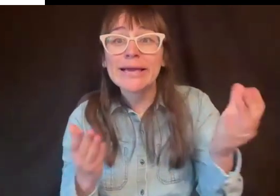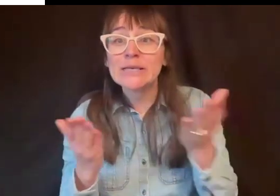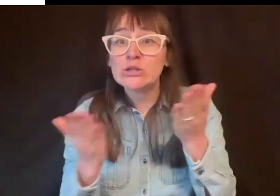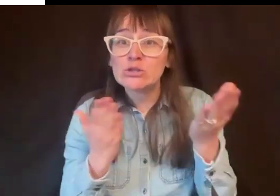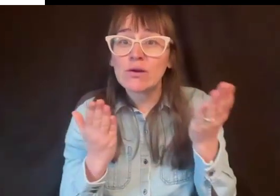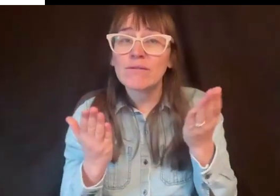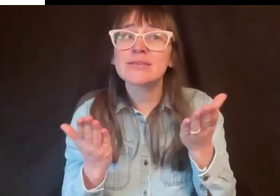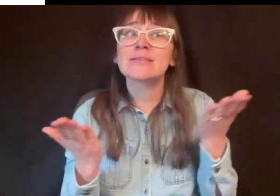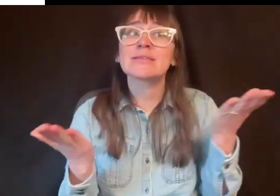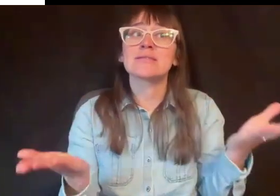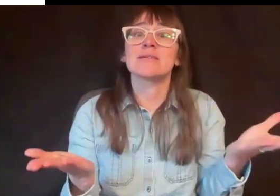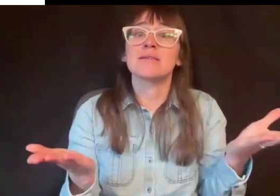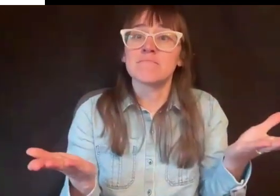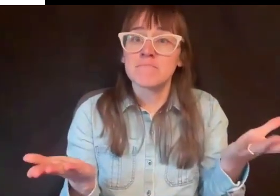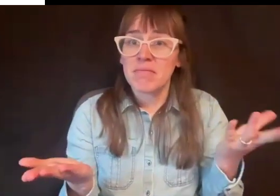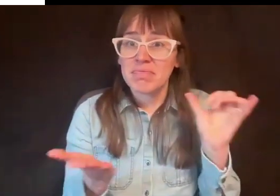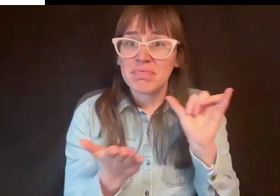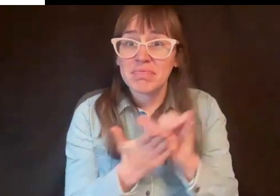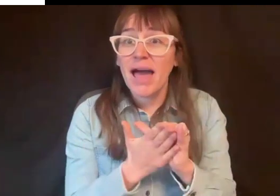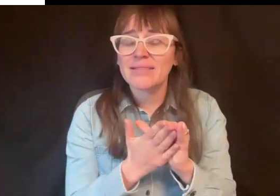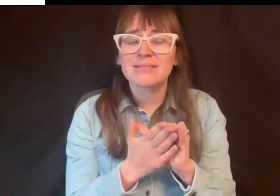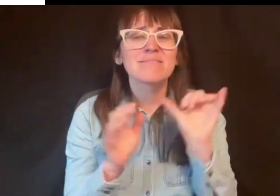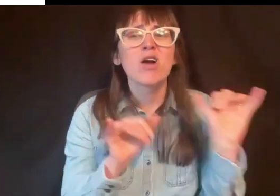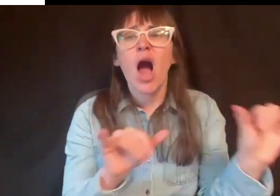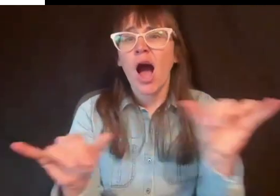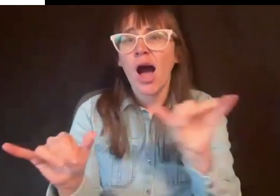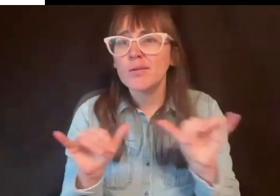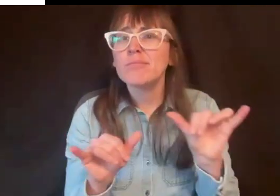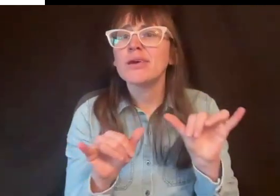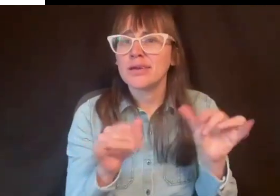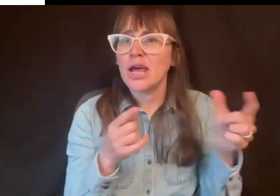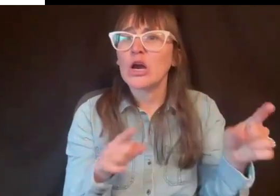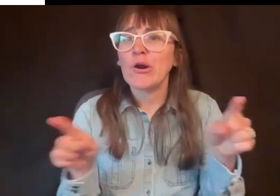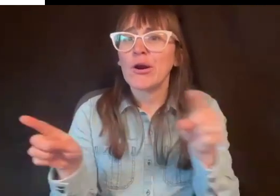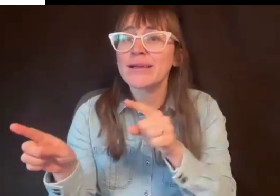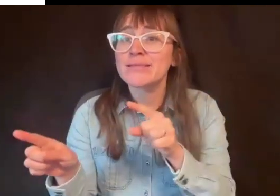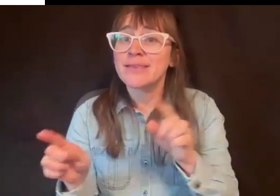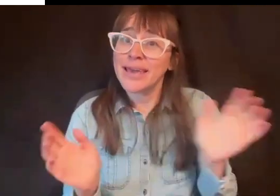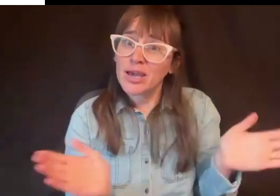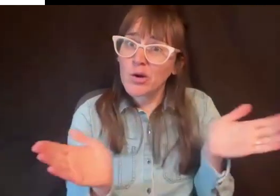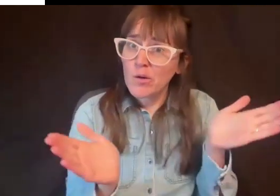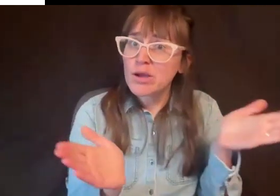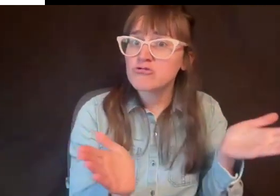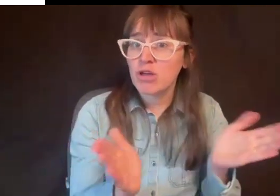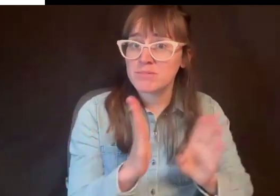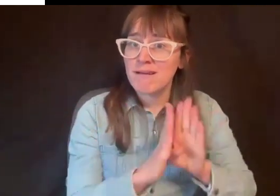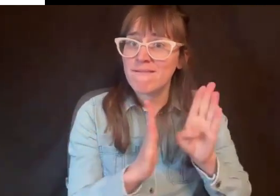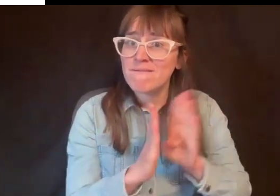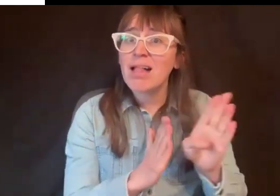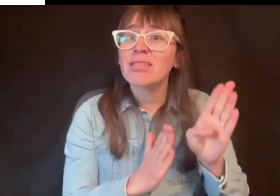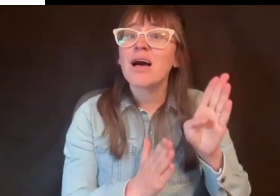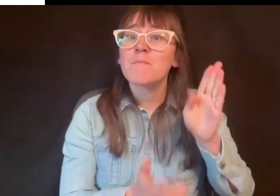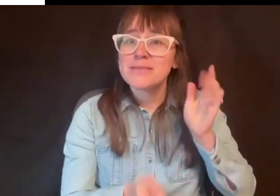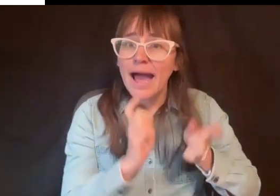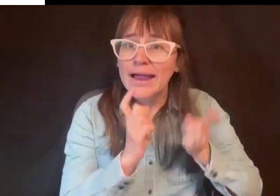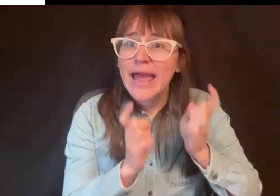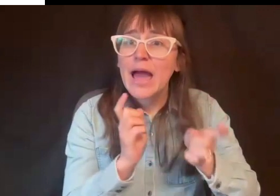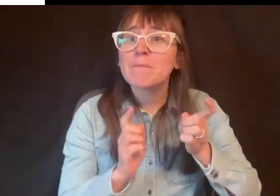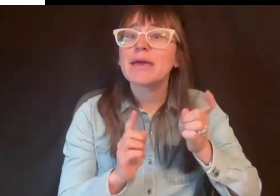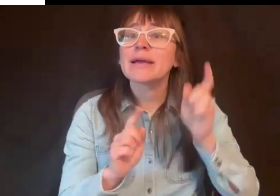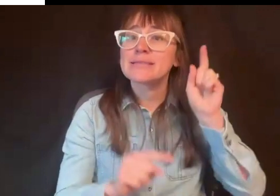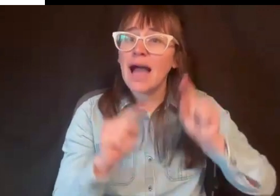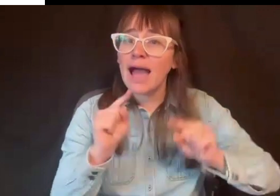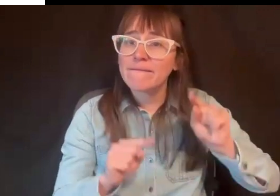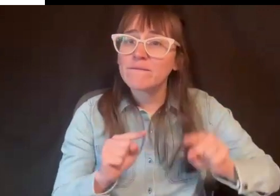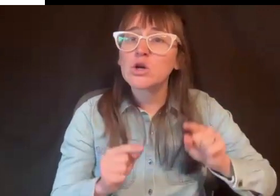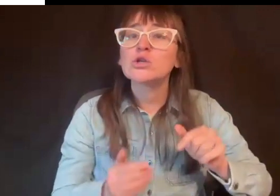services is an extremely common occurrence and encourage AAAs to develop dynamic and diverse service